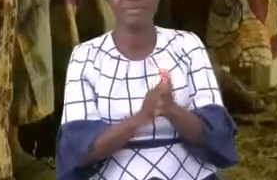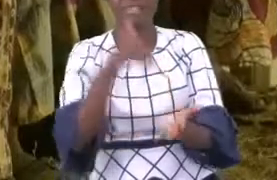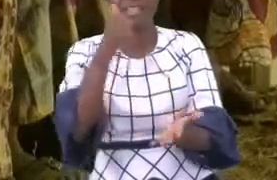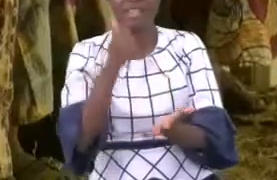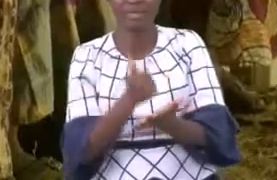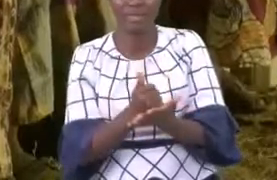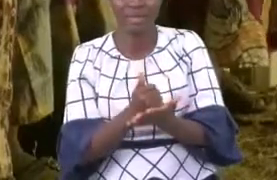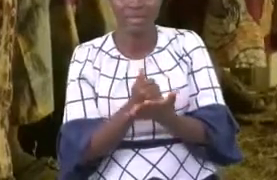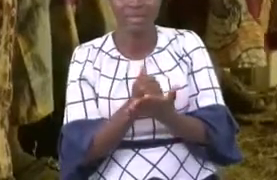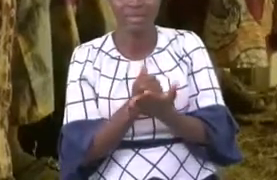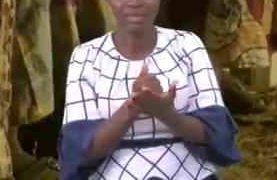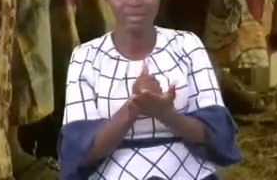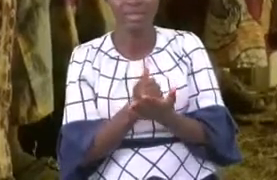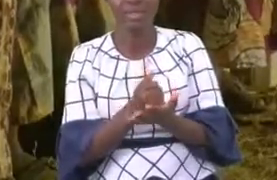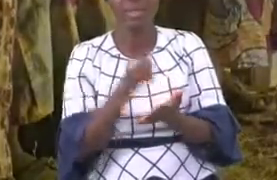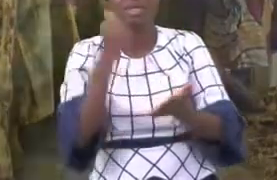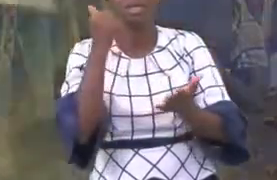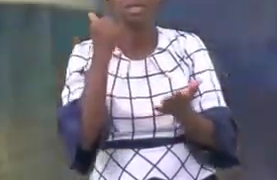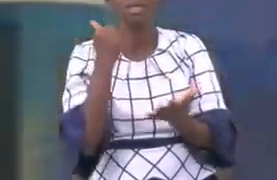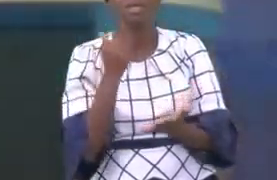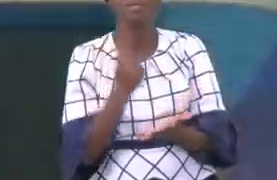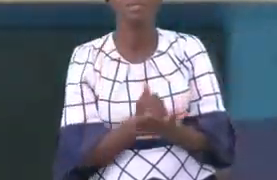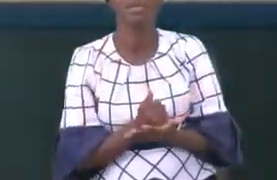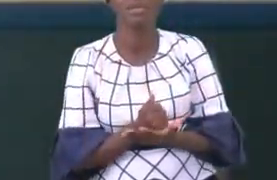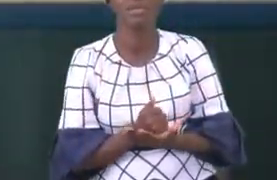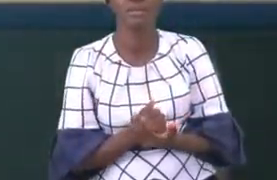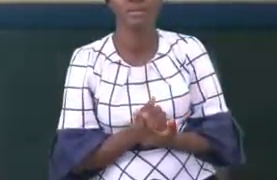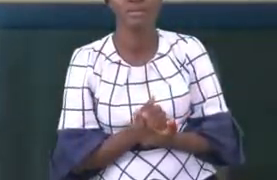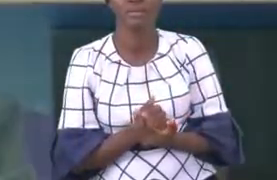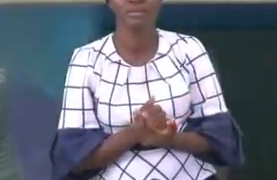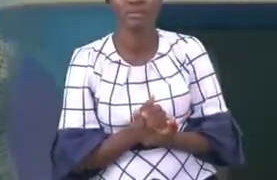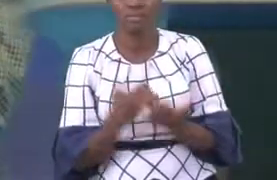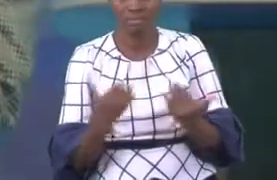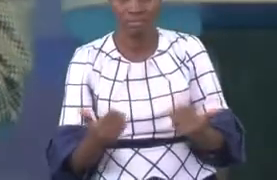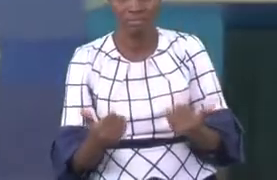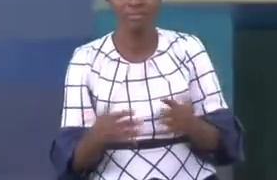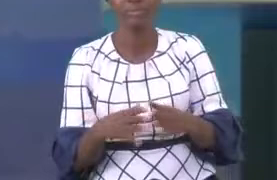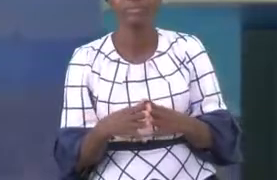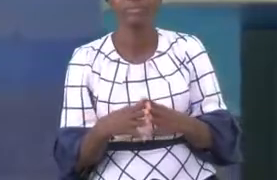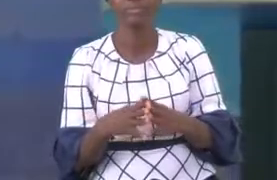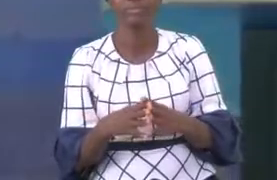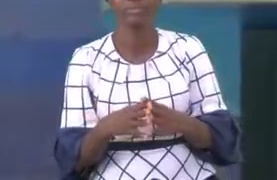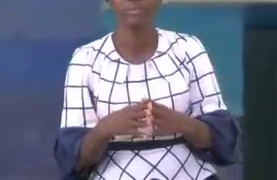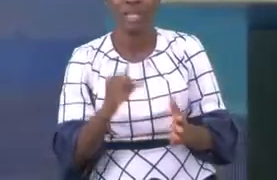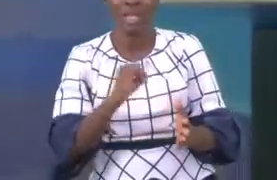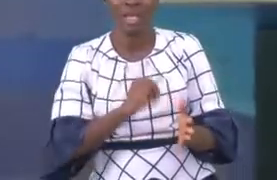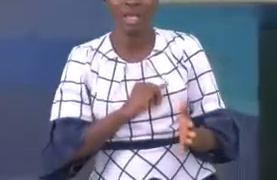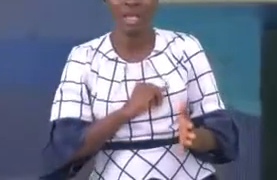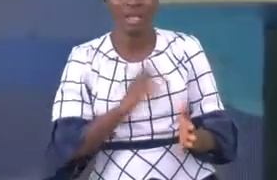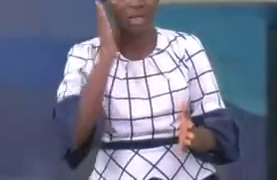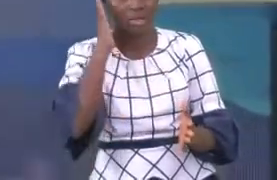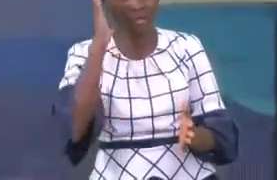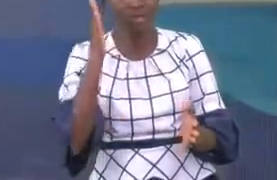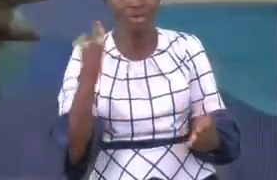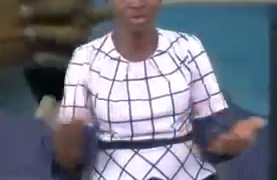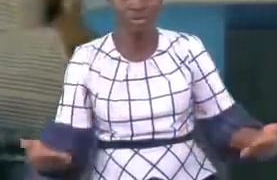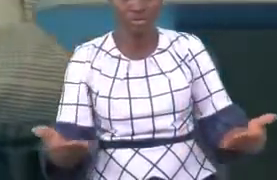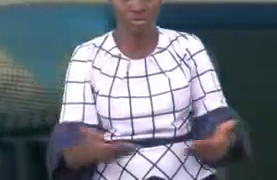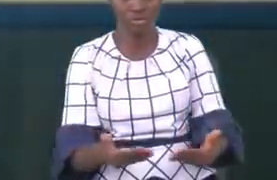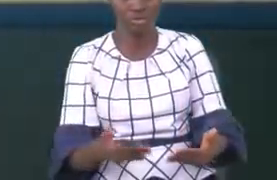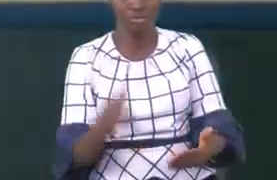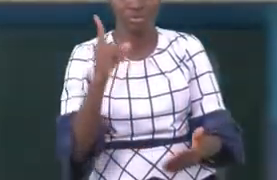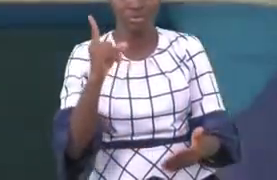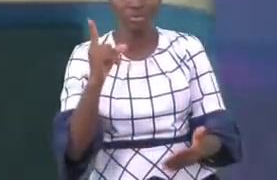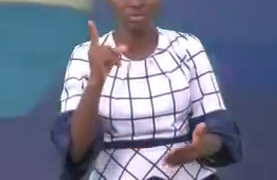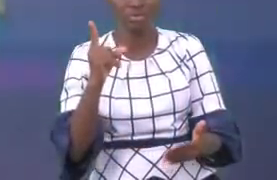Amen. Now, I'm going to introduce a couple to you, Mr. Jethro and his wife. The story